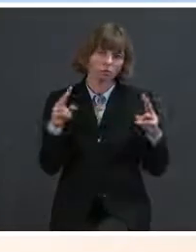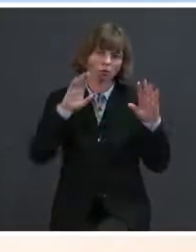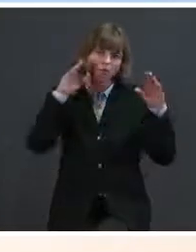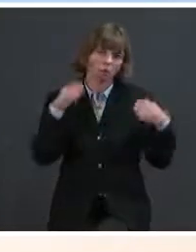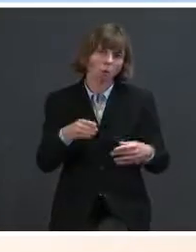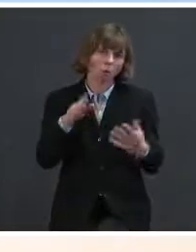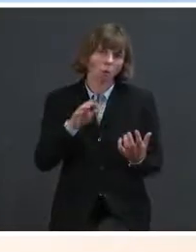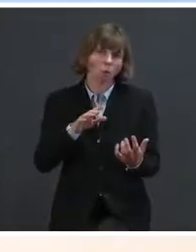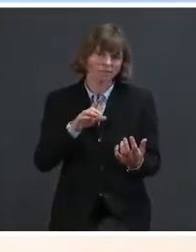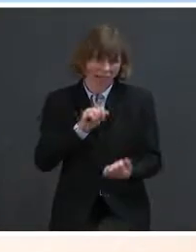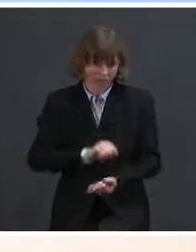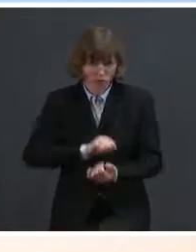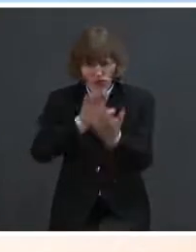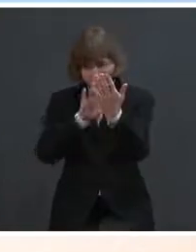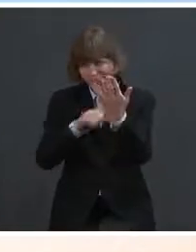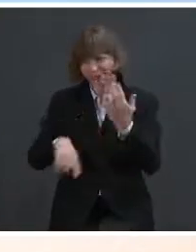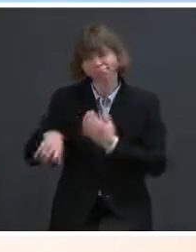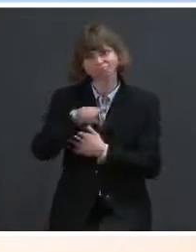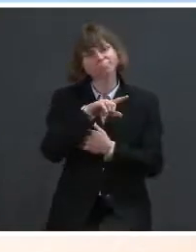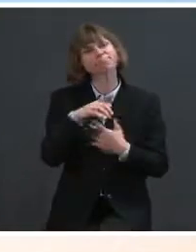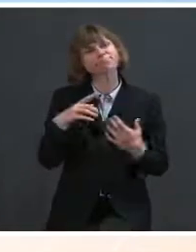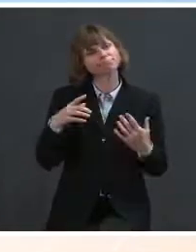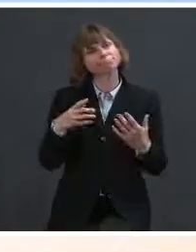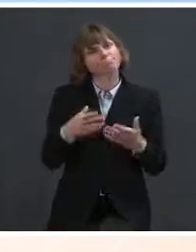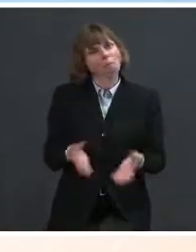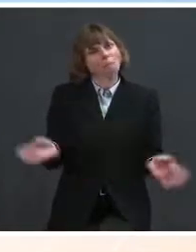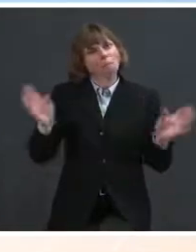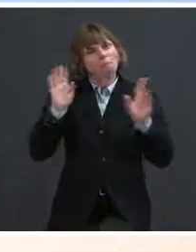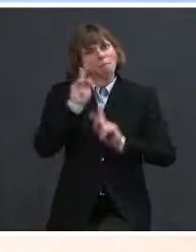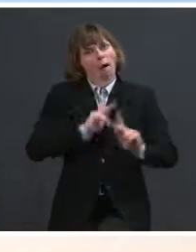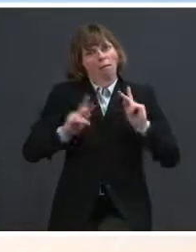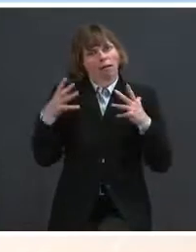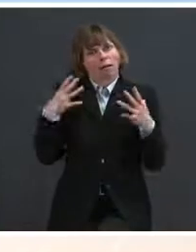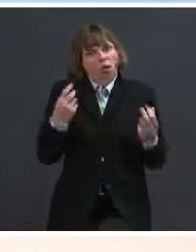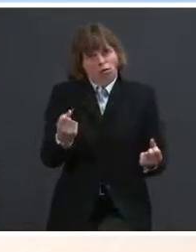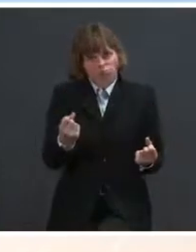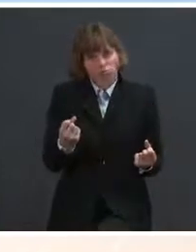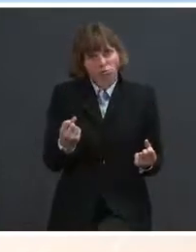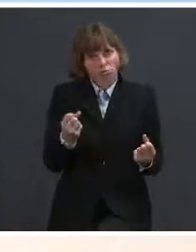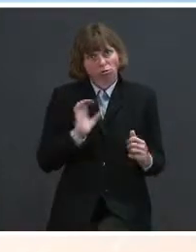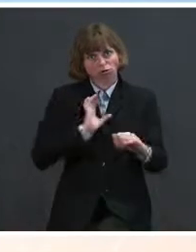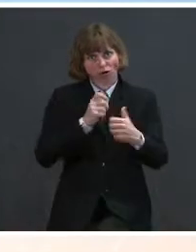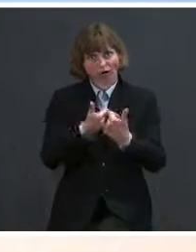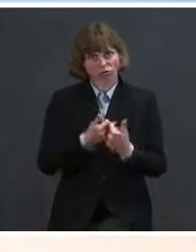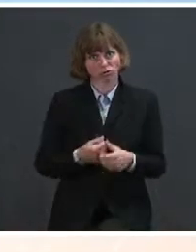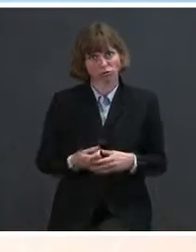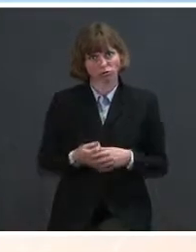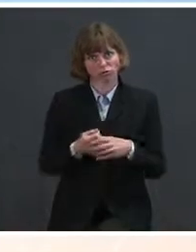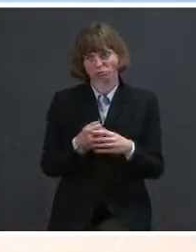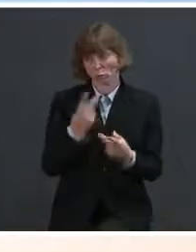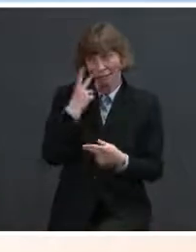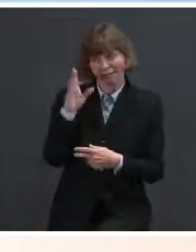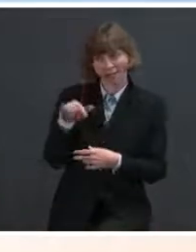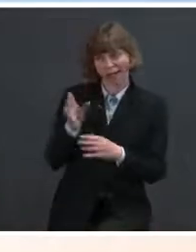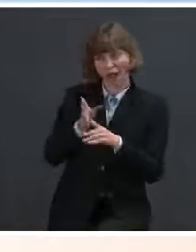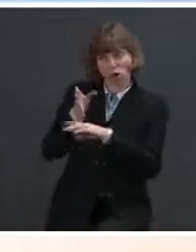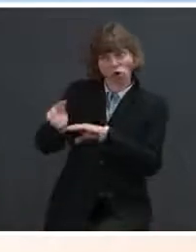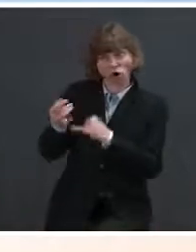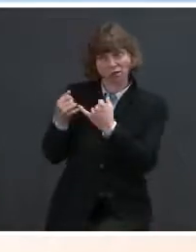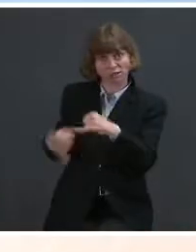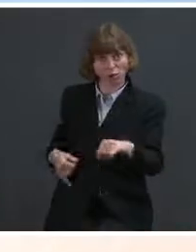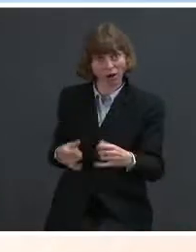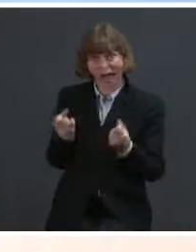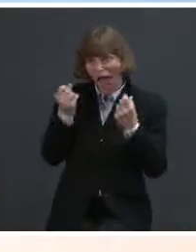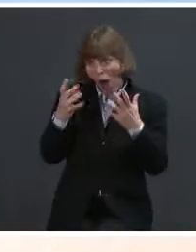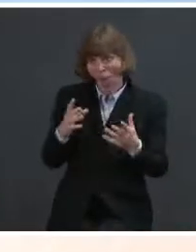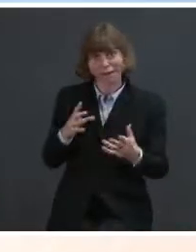to address the public health challenges that we're seeing across the border, of course, with the pure number of people, the number of people who